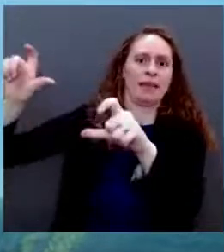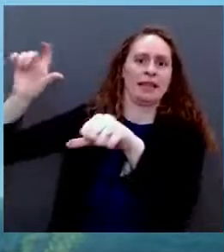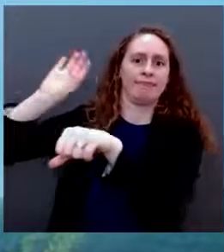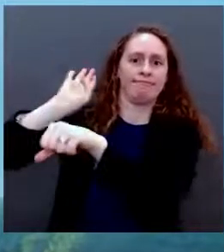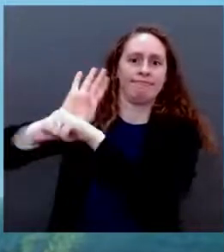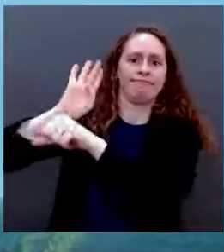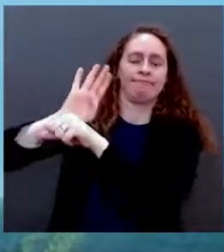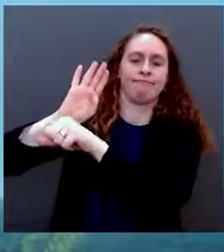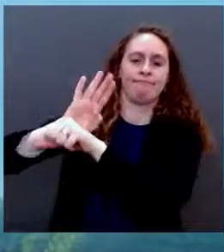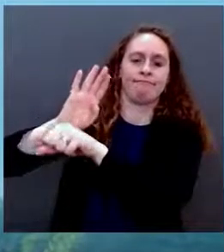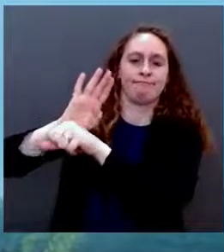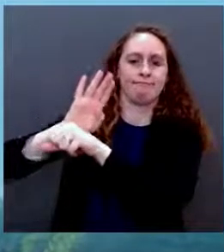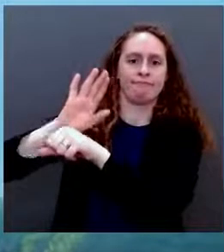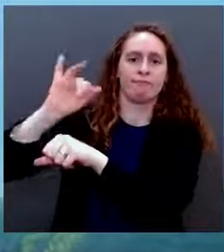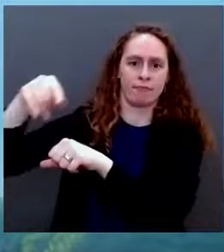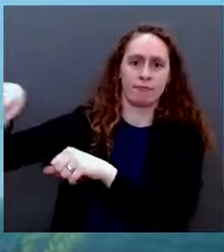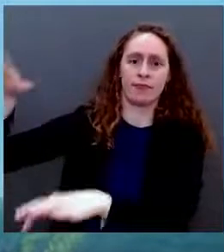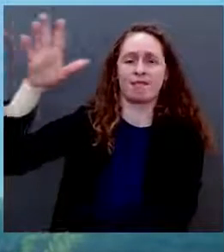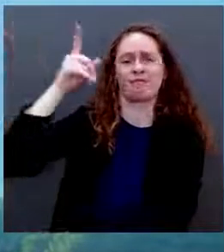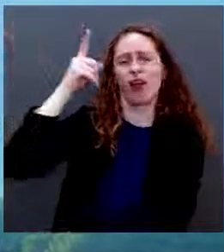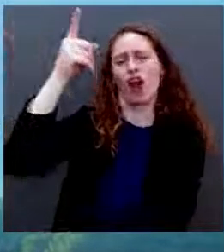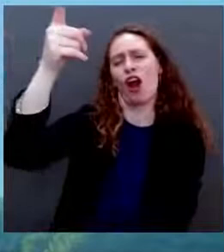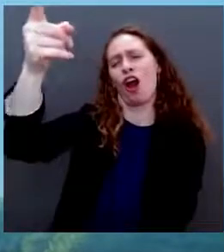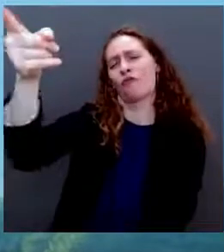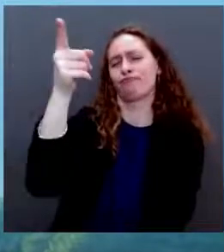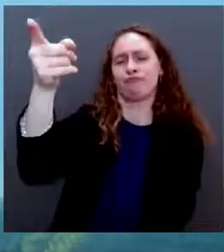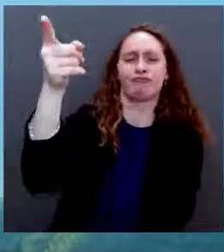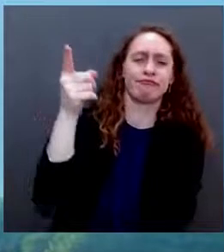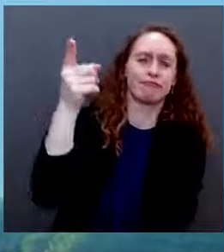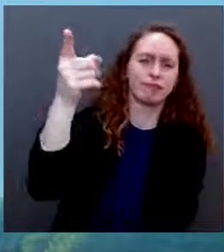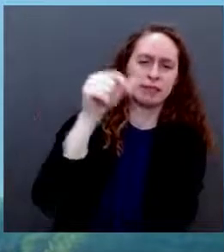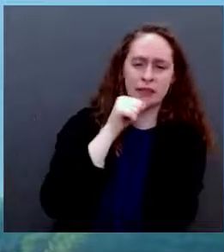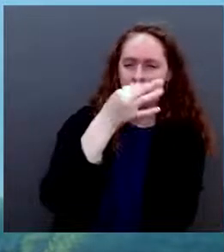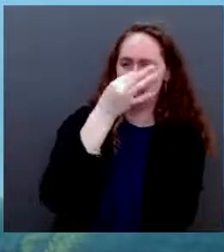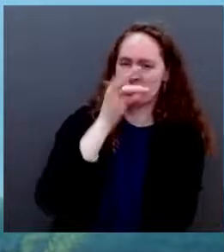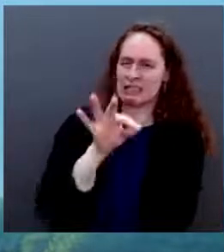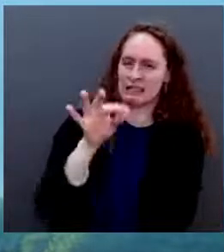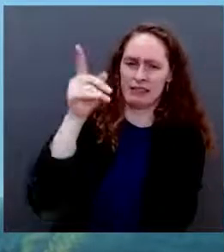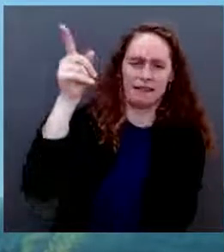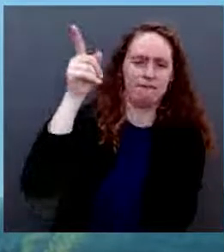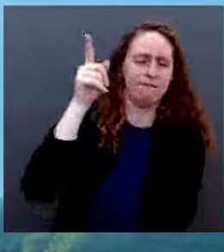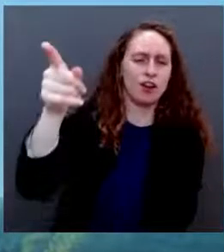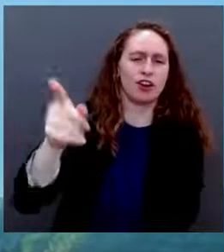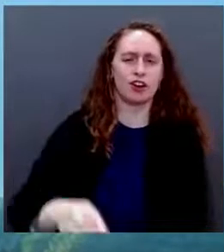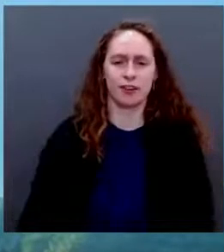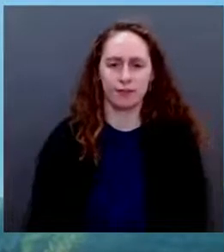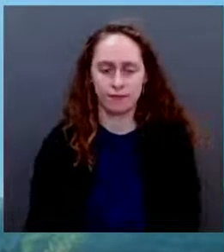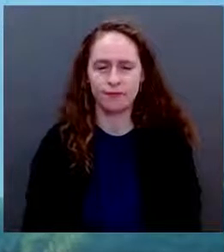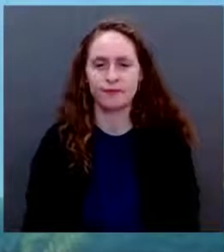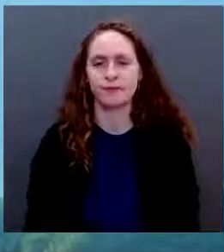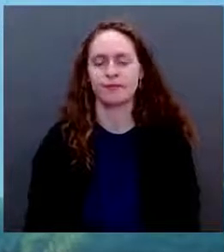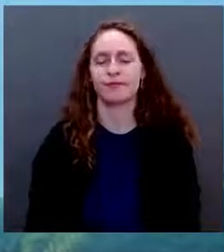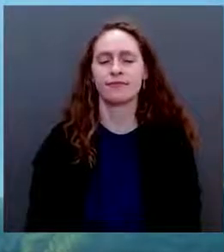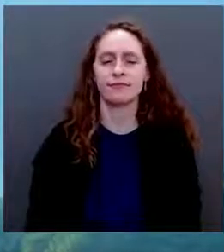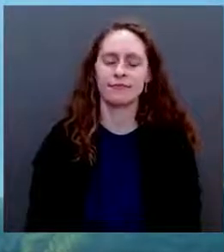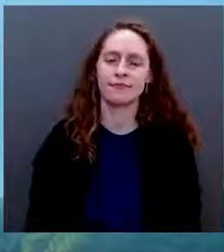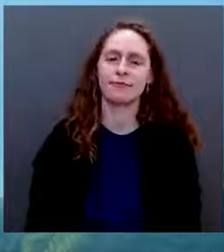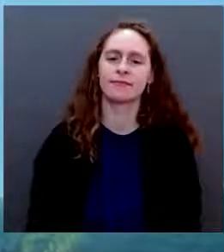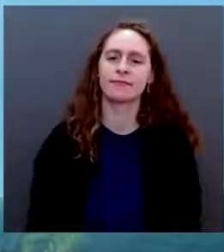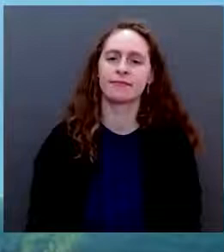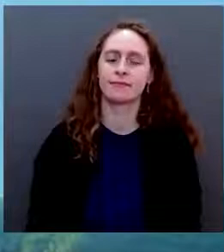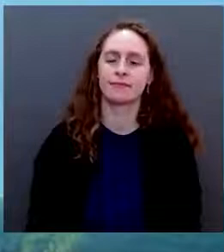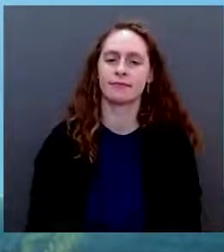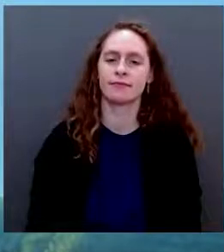misleading that we have 4 of these very large companies and processors, but they're located